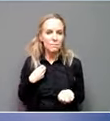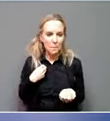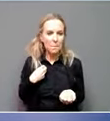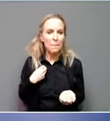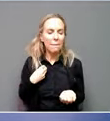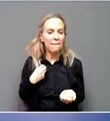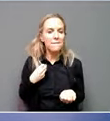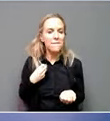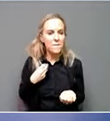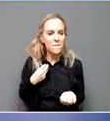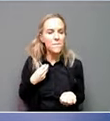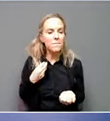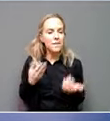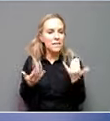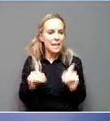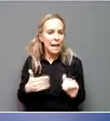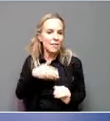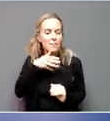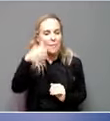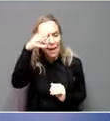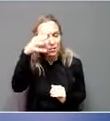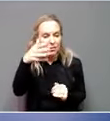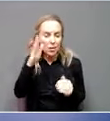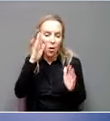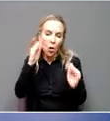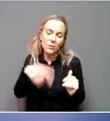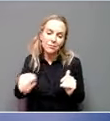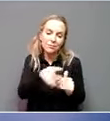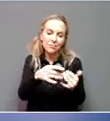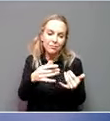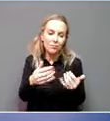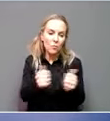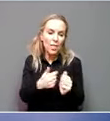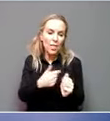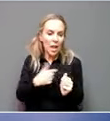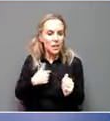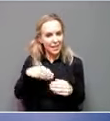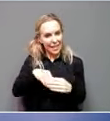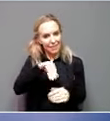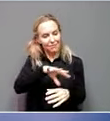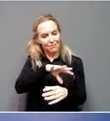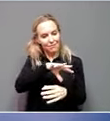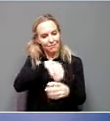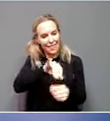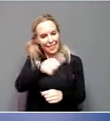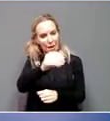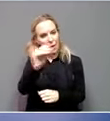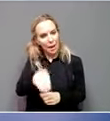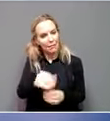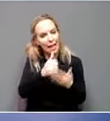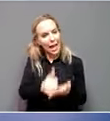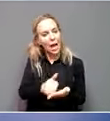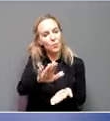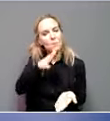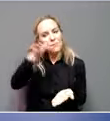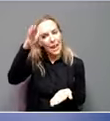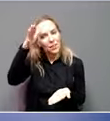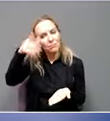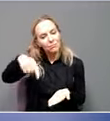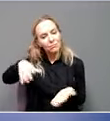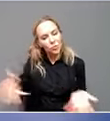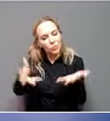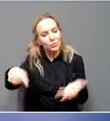have parents, and I hope you do, that are with us. And if they're in that 10%, help us get them vaccinated. But a lot of people in this